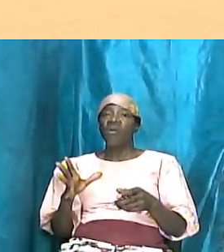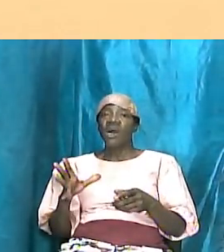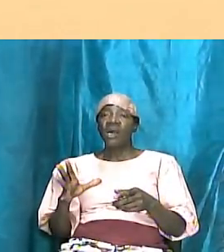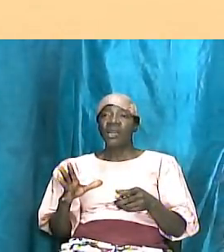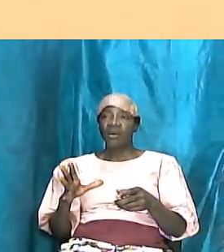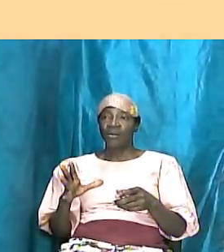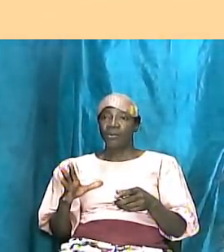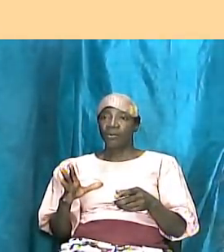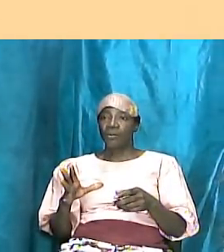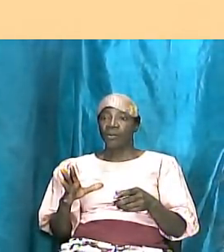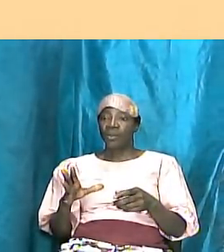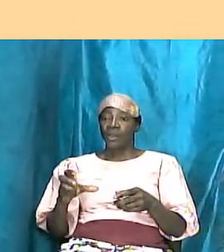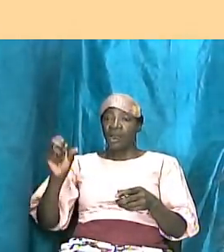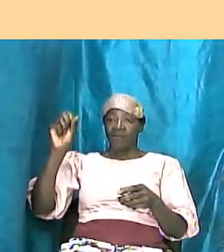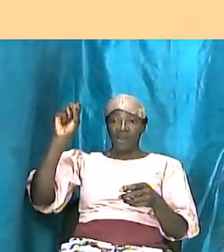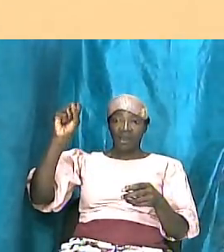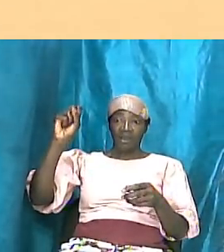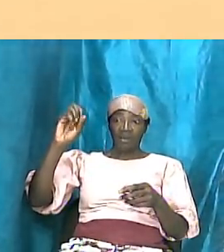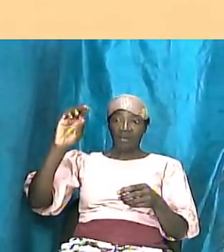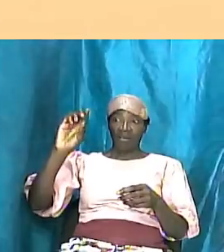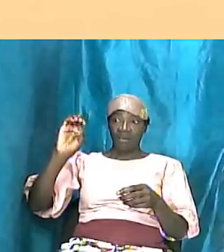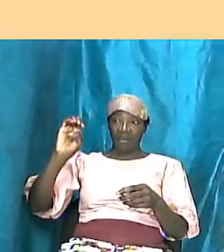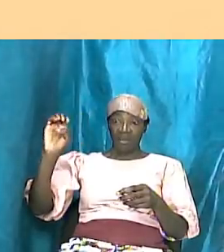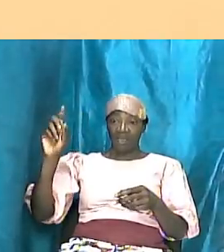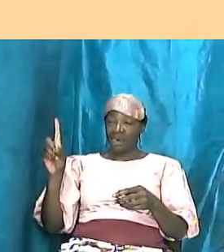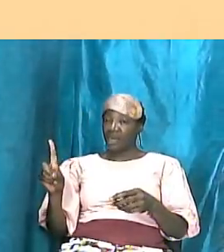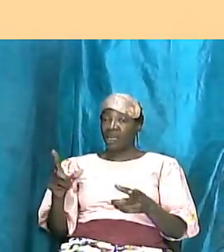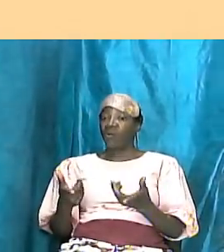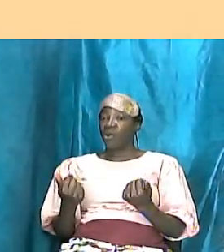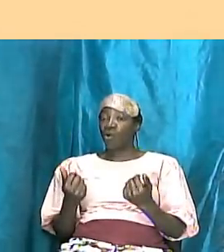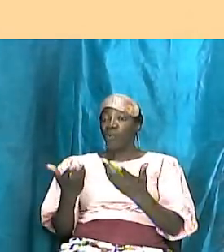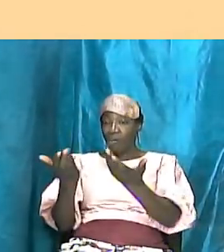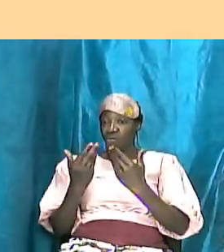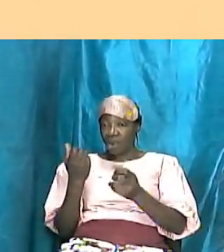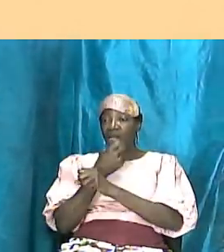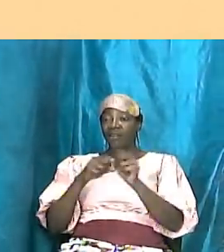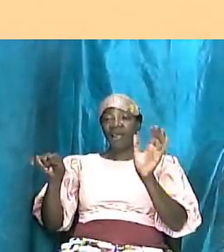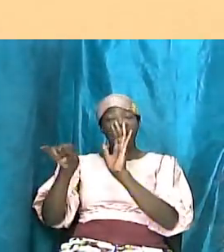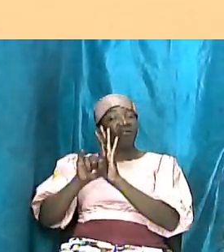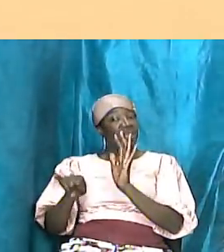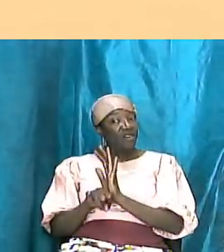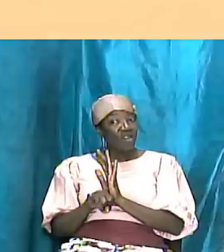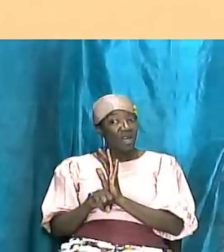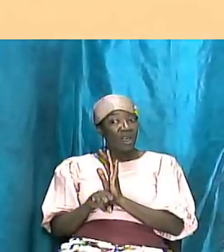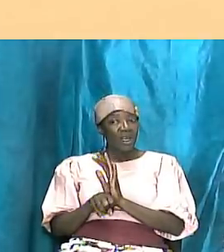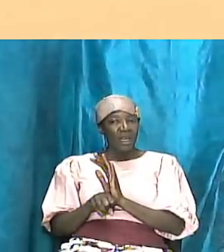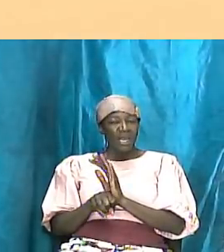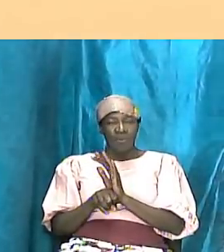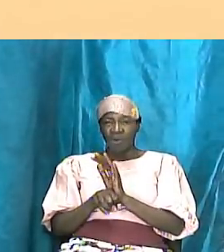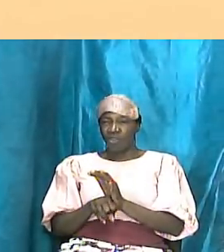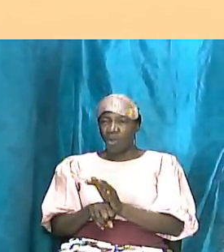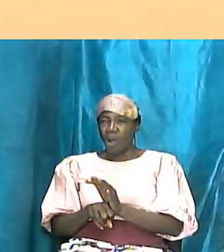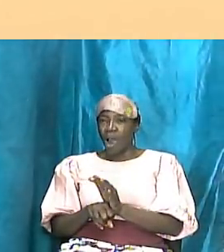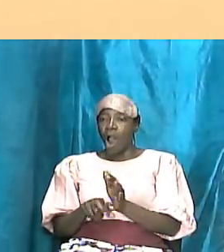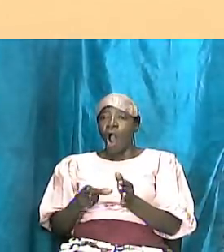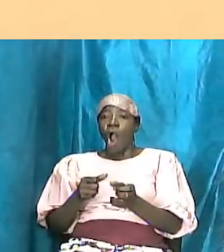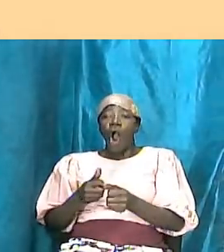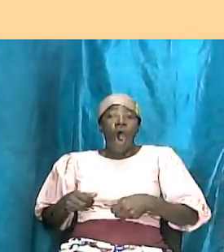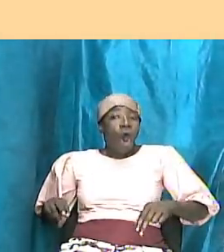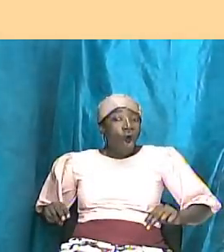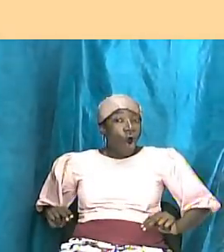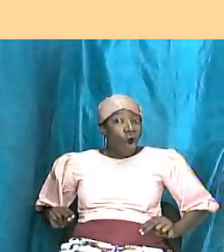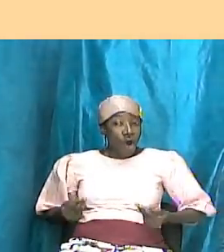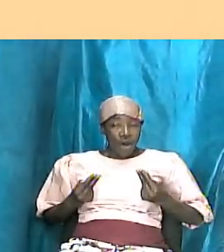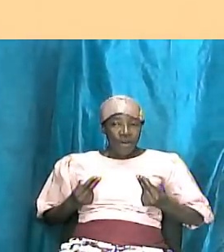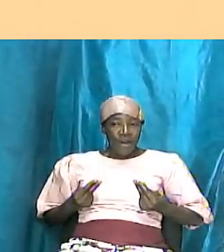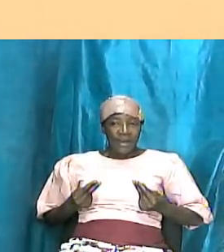would come that was going to bring salvation. And in bringing that salvation, he was going to bruise the head of the serpent for